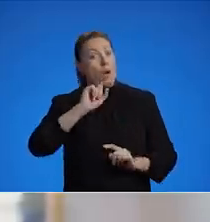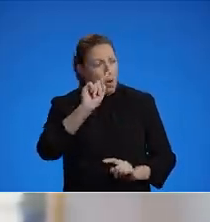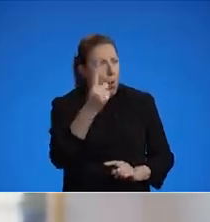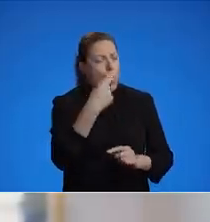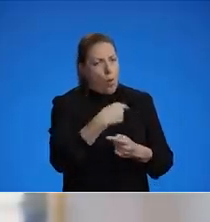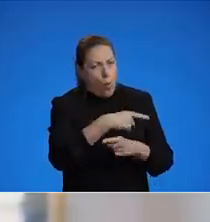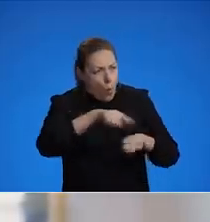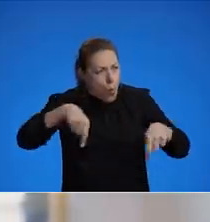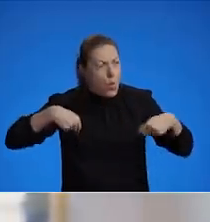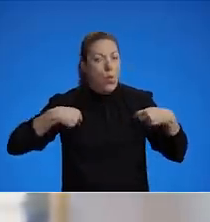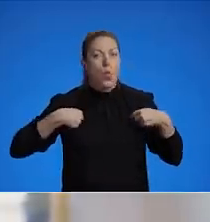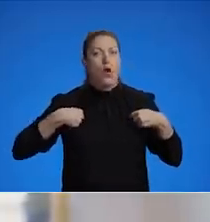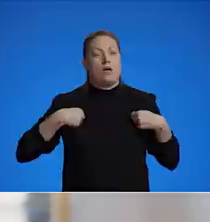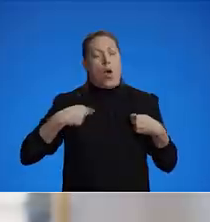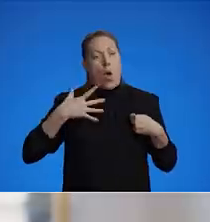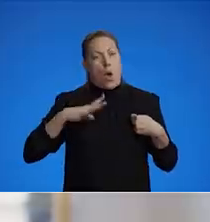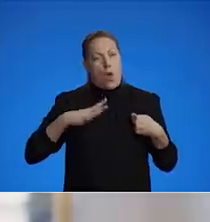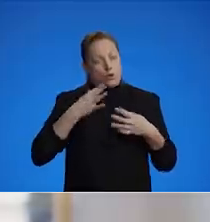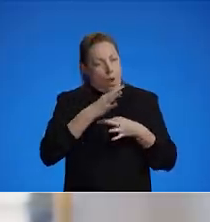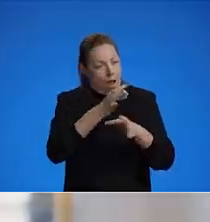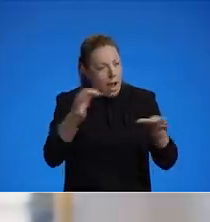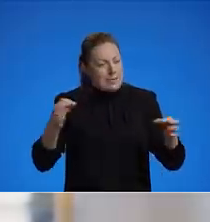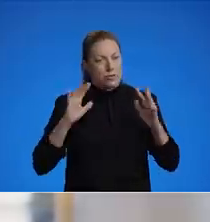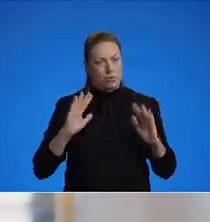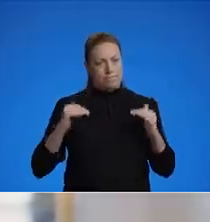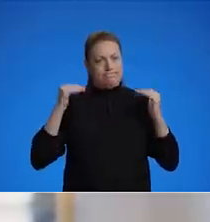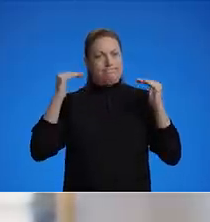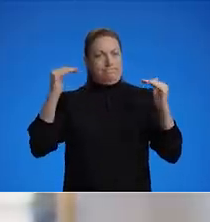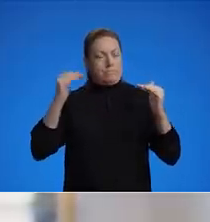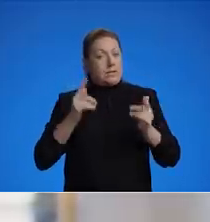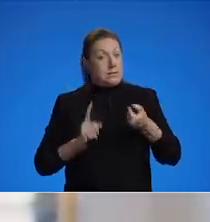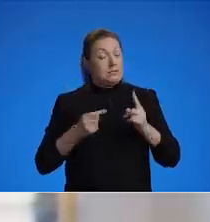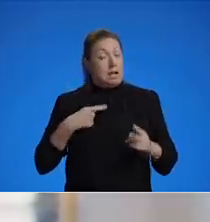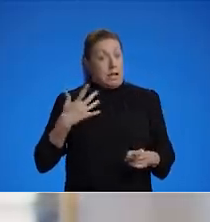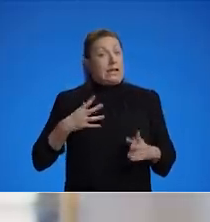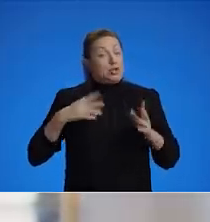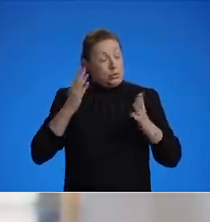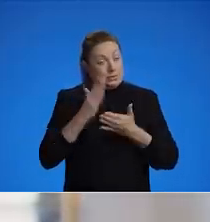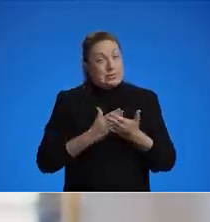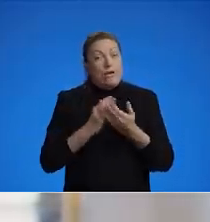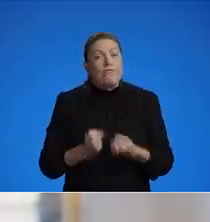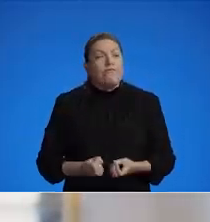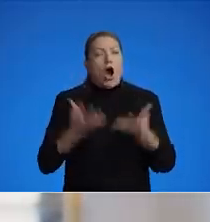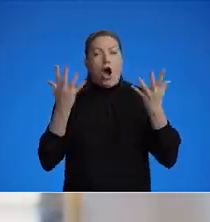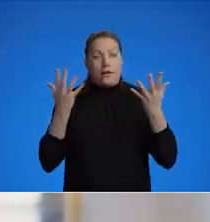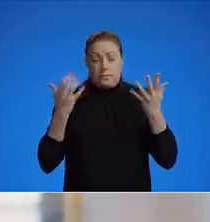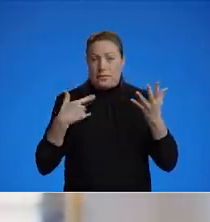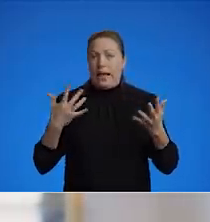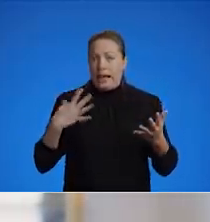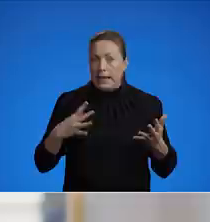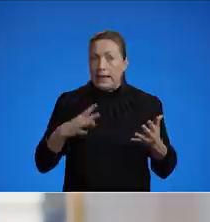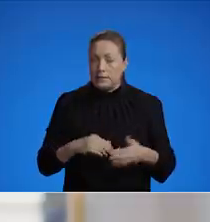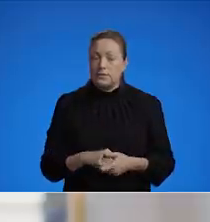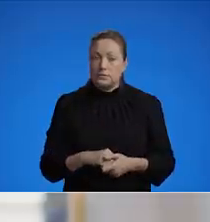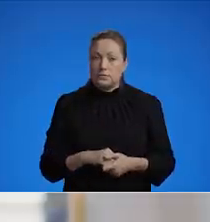always going to call you and I To great things, To magnanimity. And this will mean some heroic sacrifice at times.